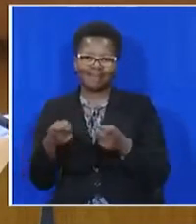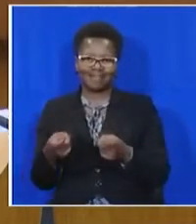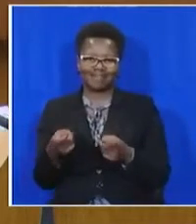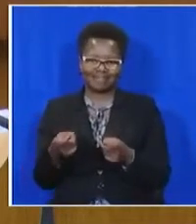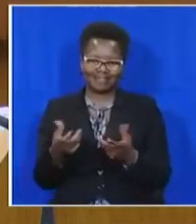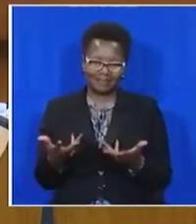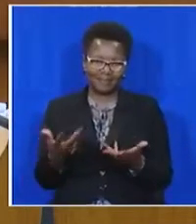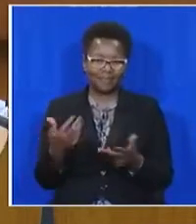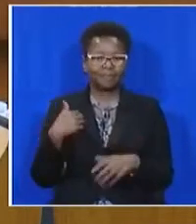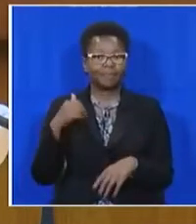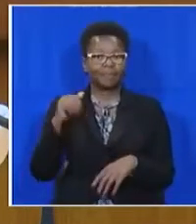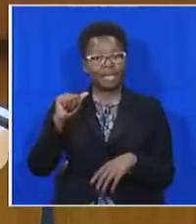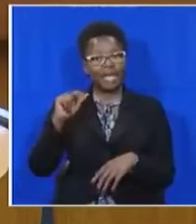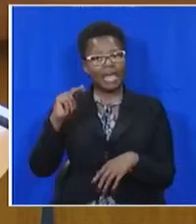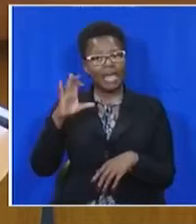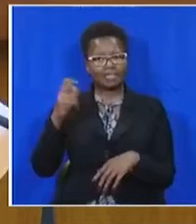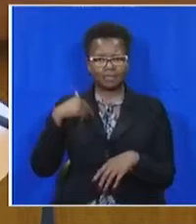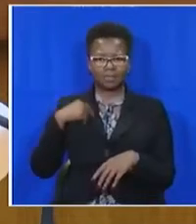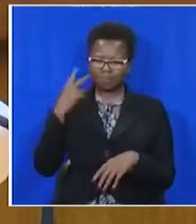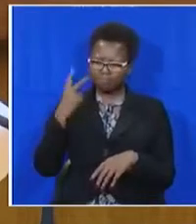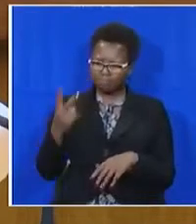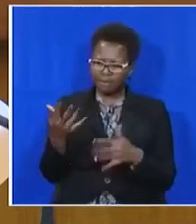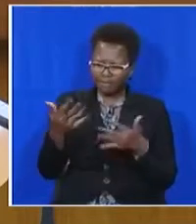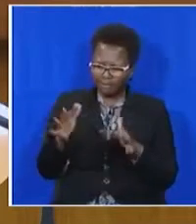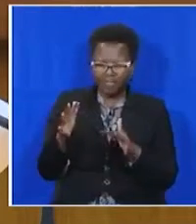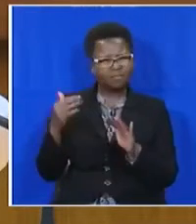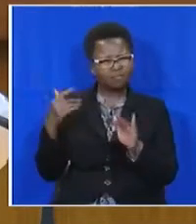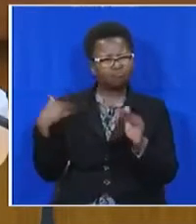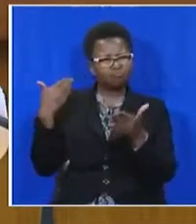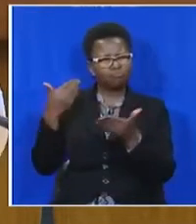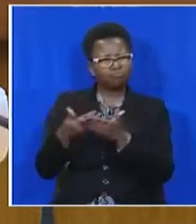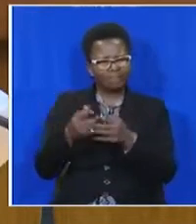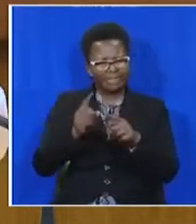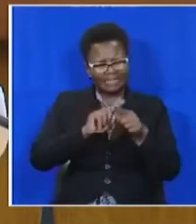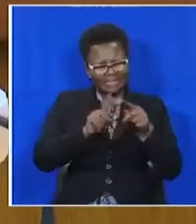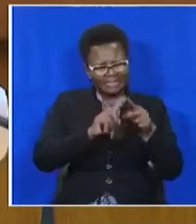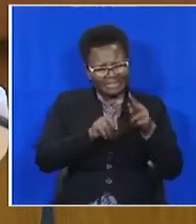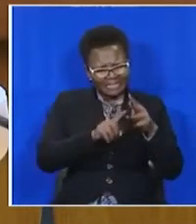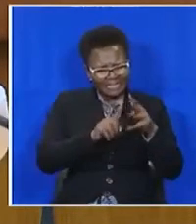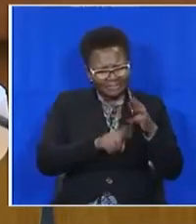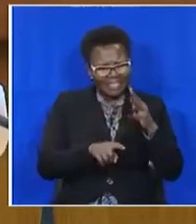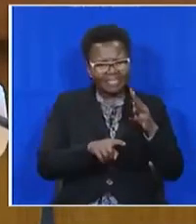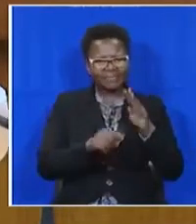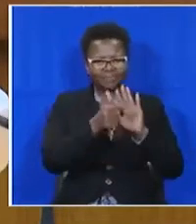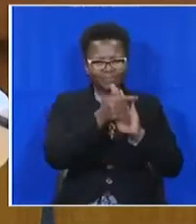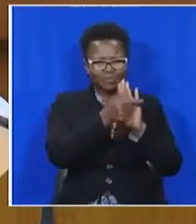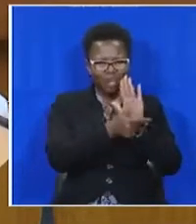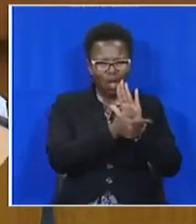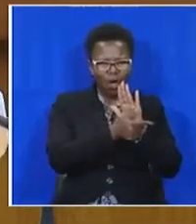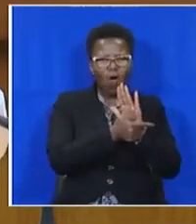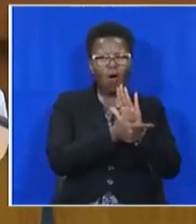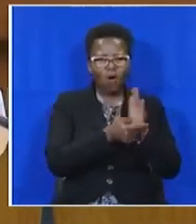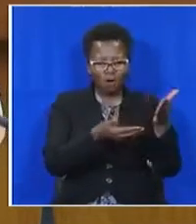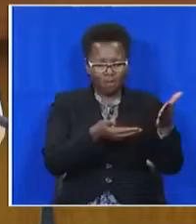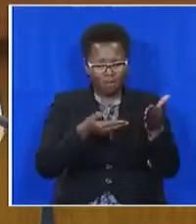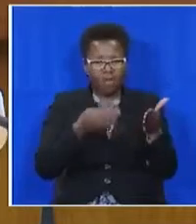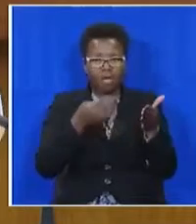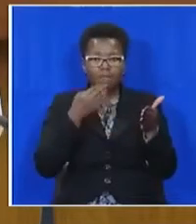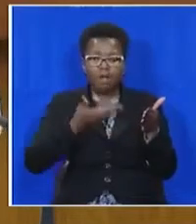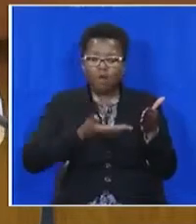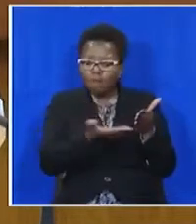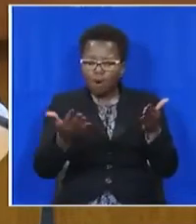noting this, has, however, led the process to put in place, I quote, the law of general application, close